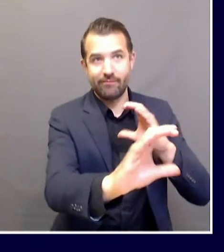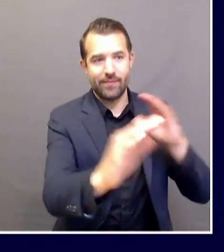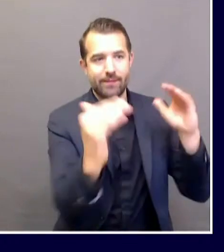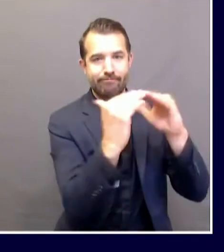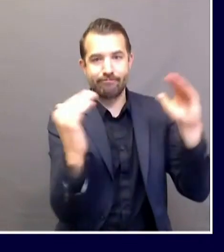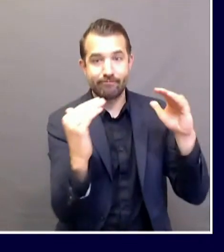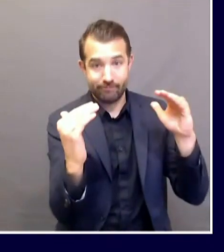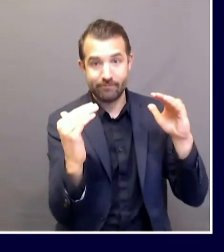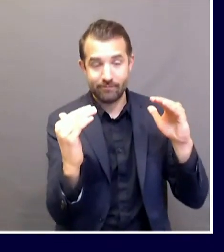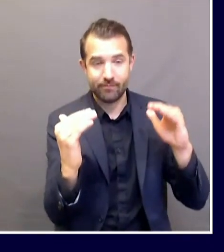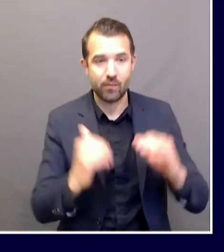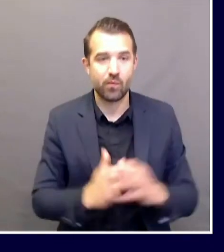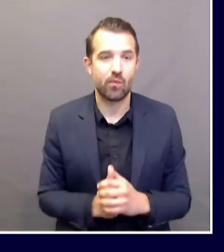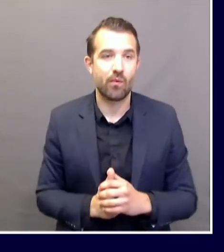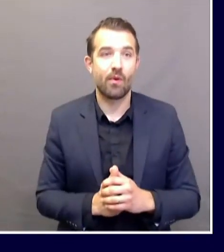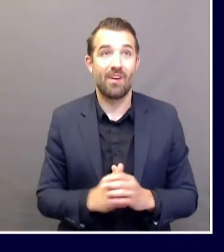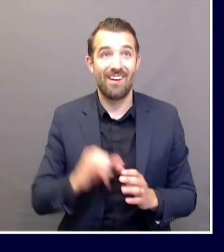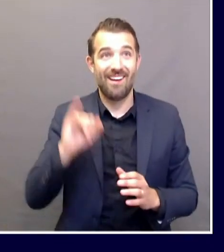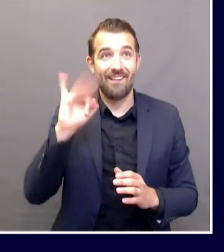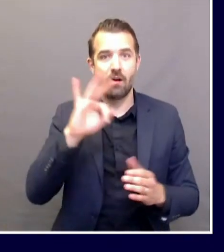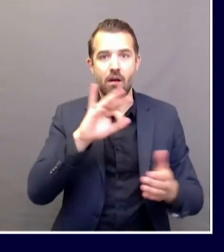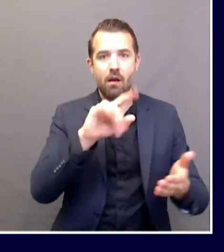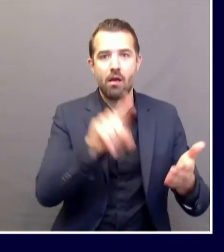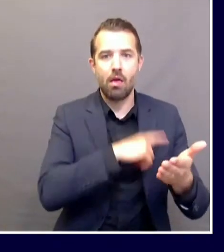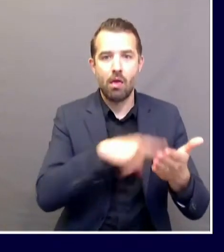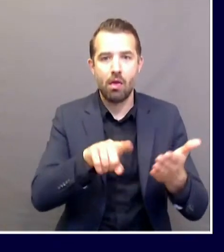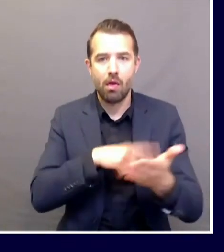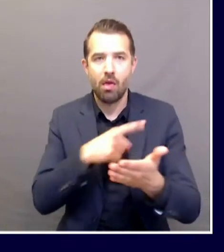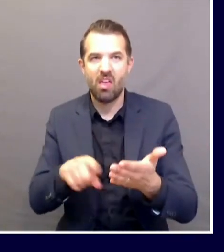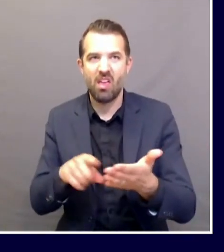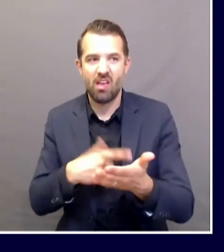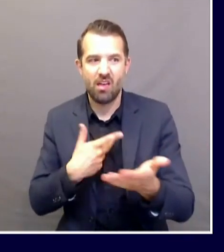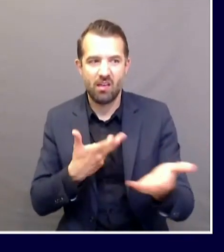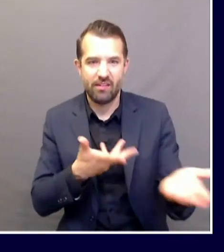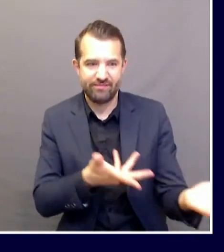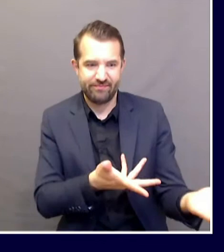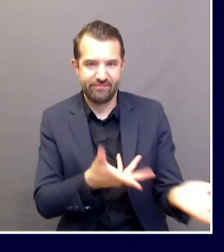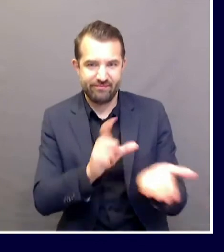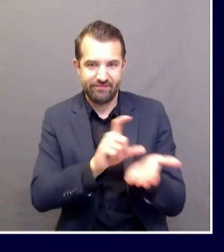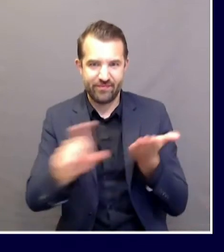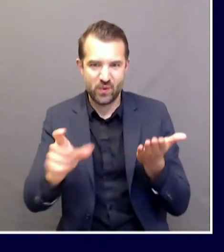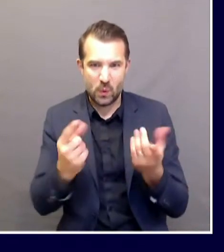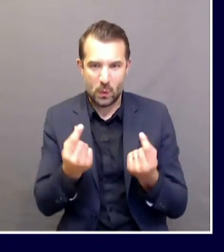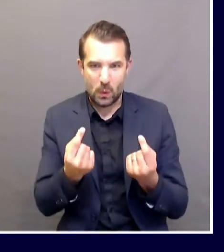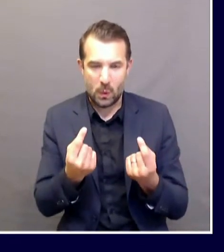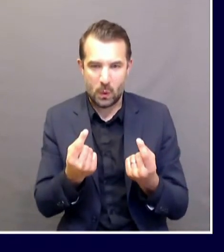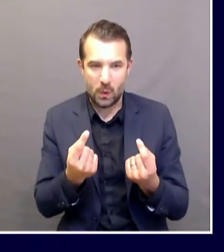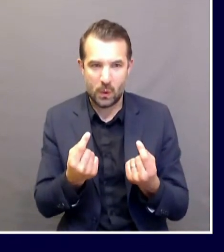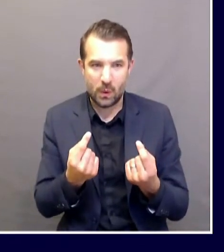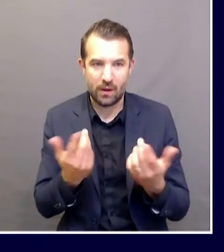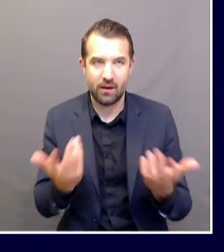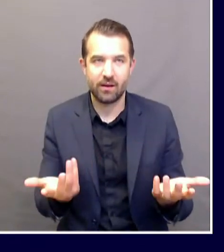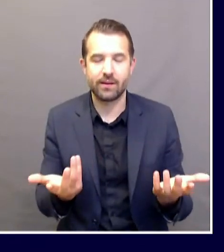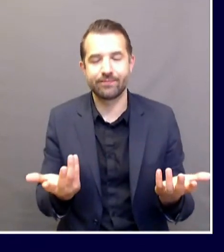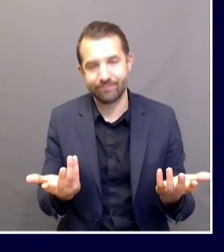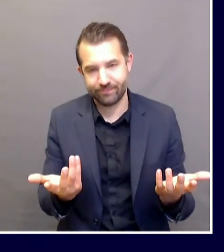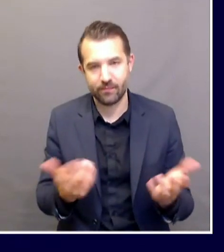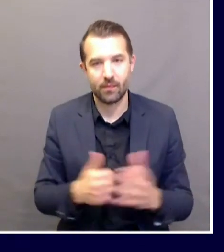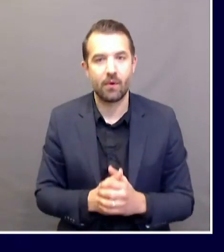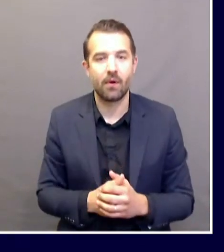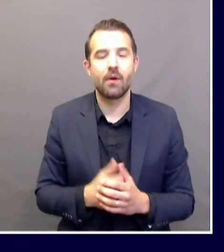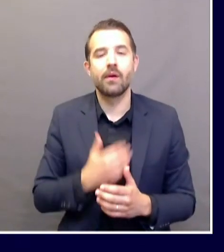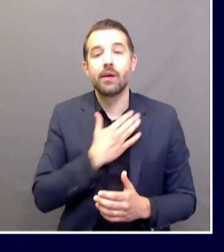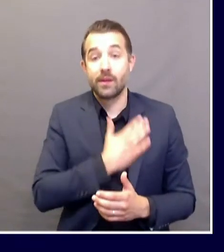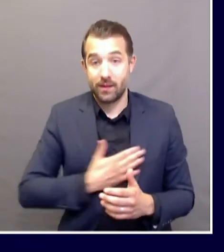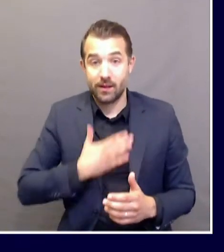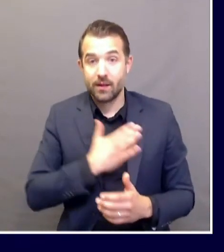up. And that's what I recommend you do. But if that doesn't work for you, if you're in that rare group for whom that doesn't work, you can go somewhere